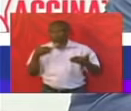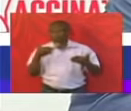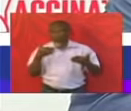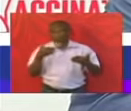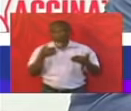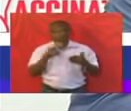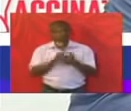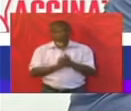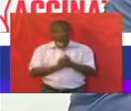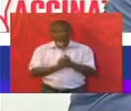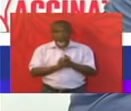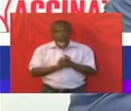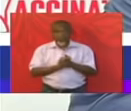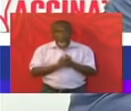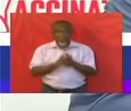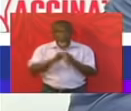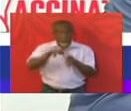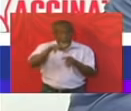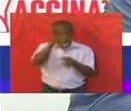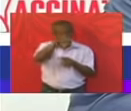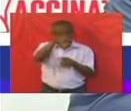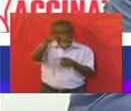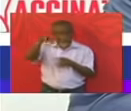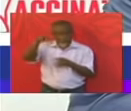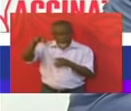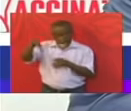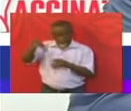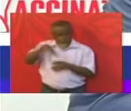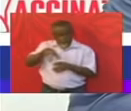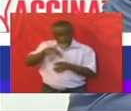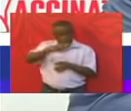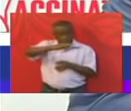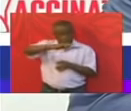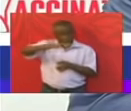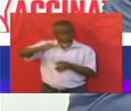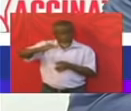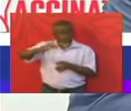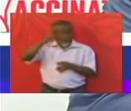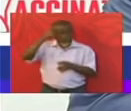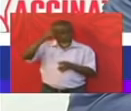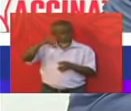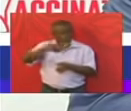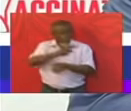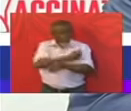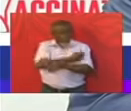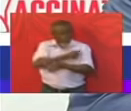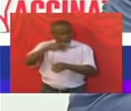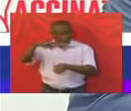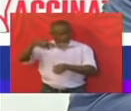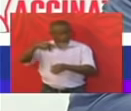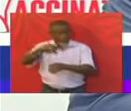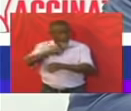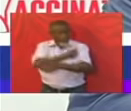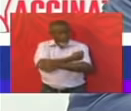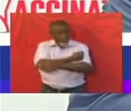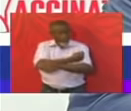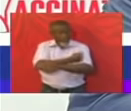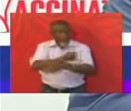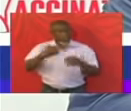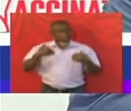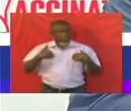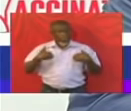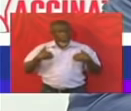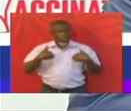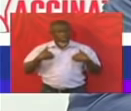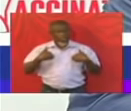the particular sites that have been highlighted and selected for the administration of the Pfizer vaccine in particular have an additional